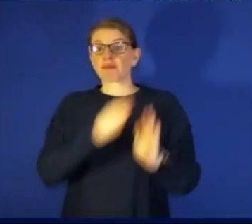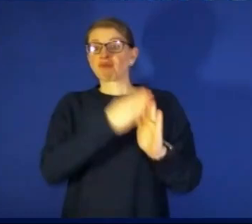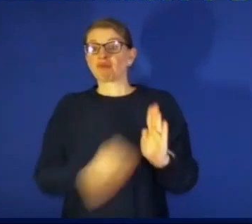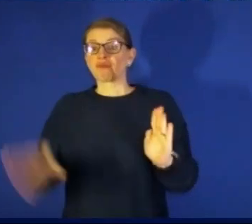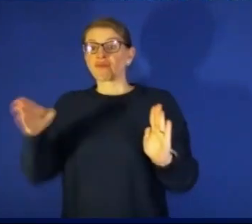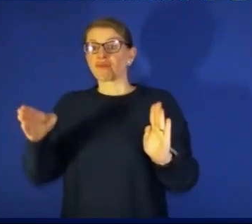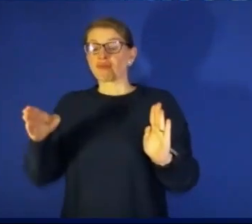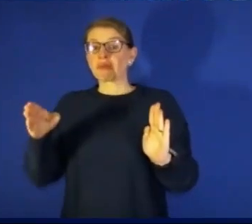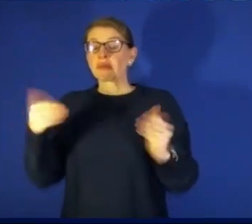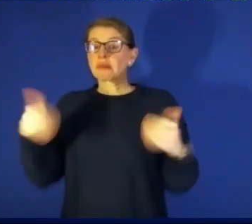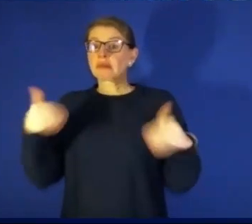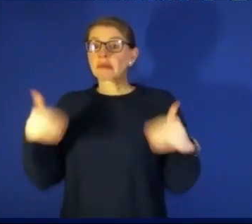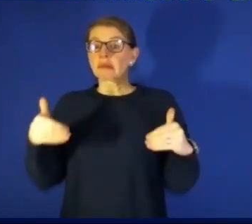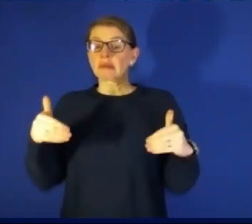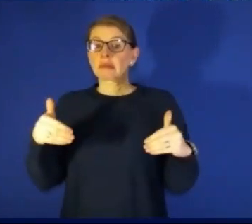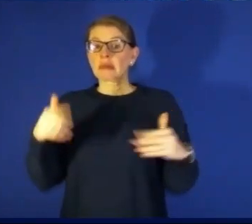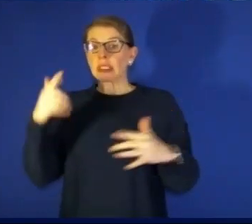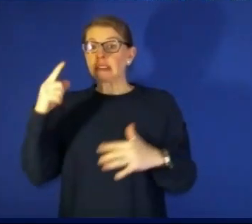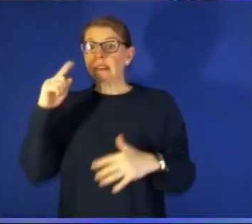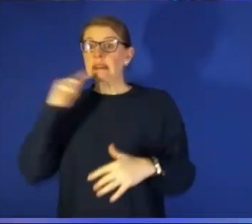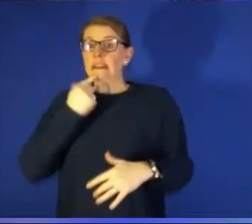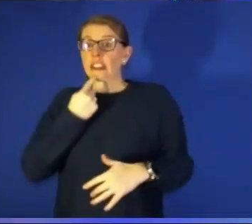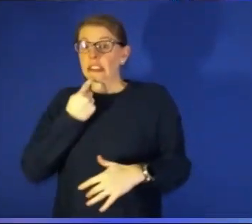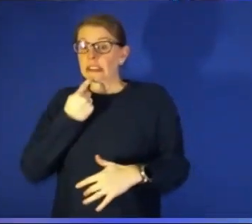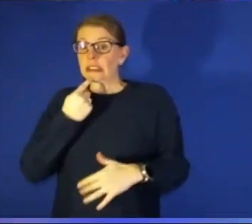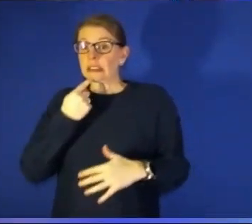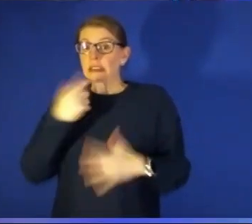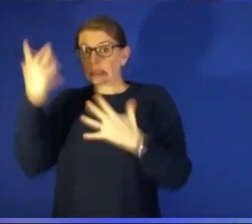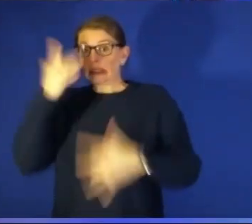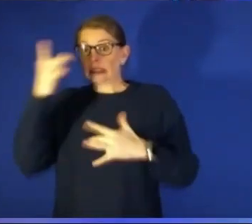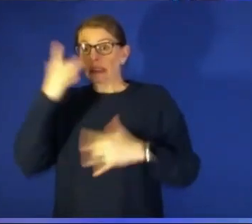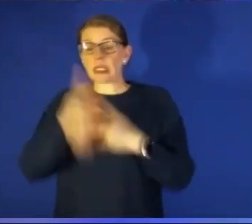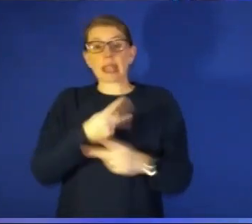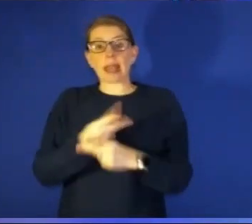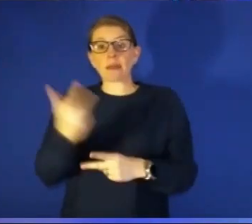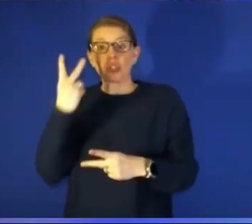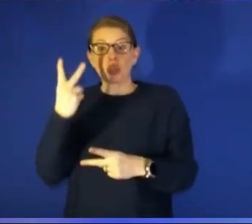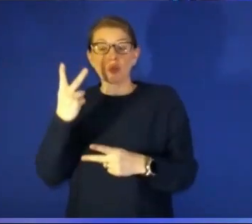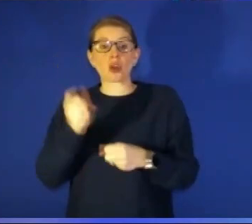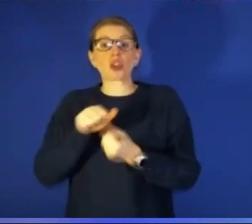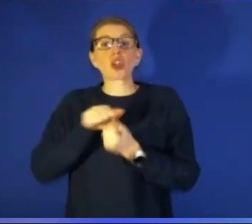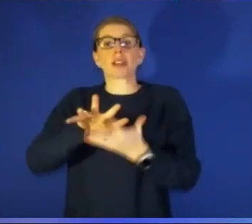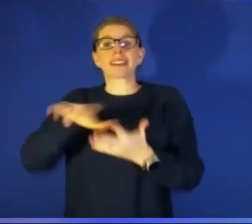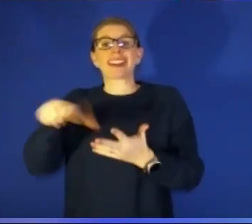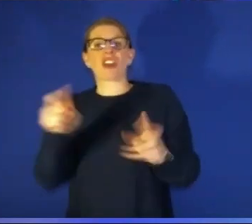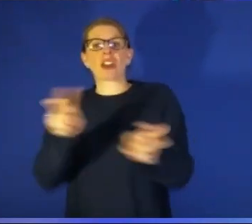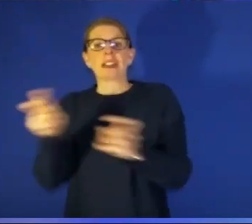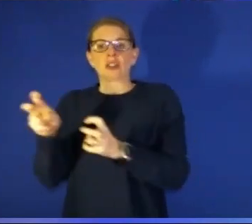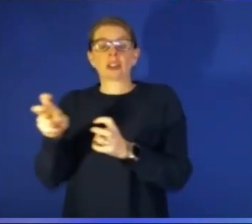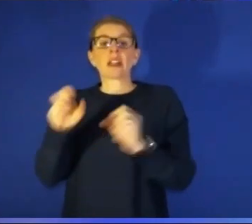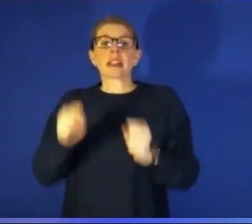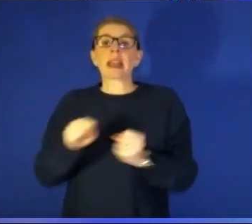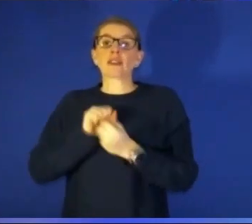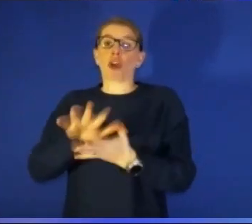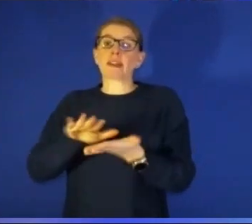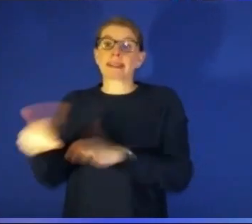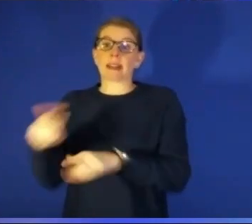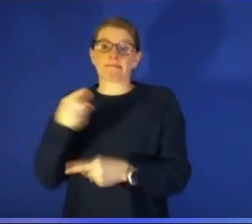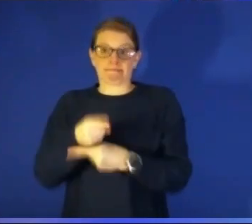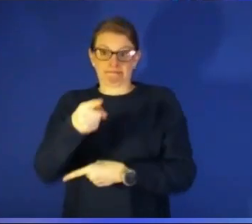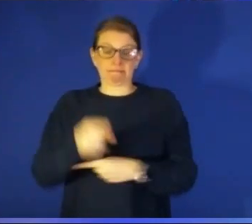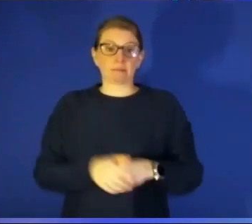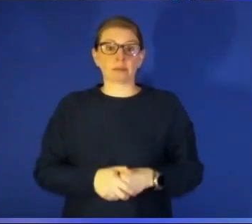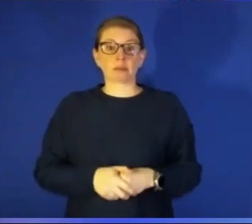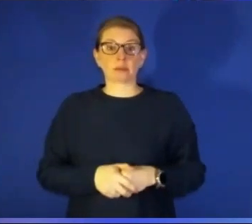costly disease for our society. So the type 2 diabetes leads to other issues. You bet. That can lead to death. So in short, is it